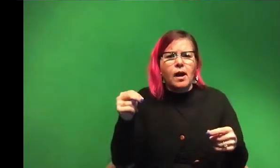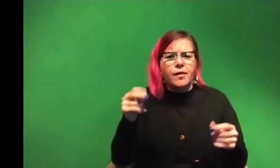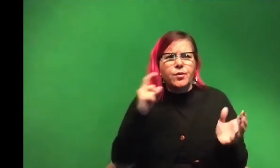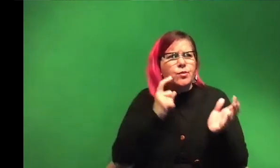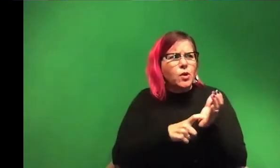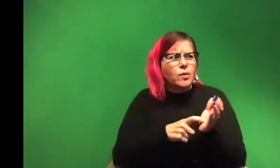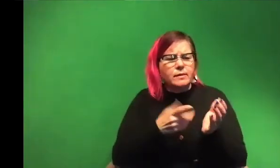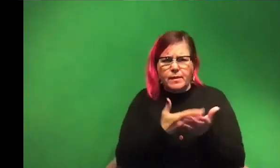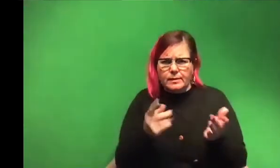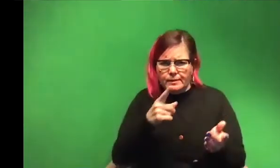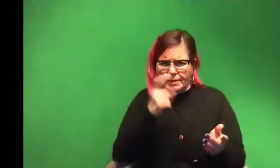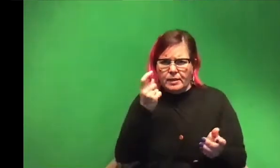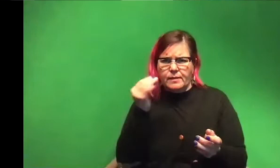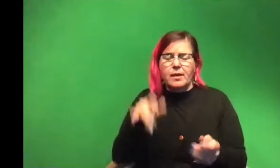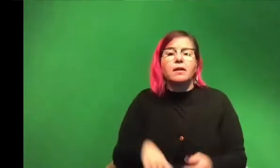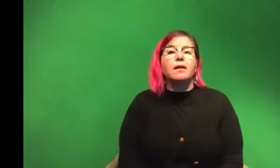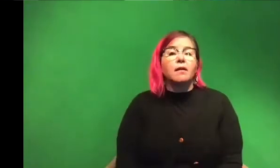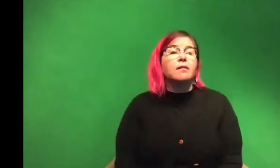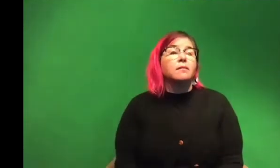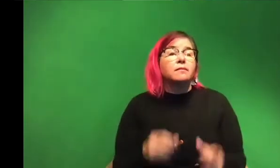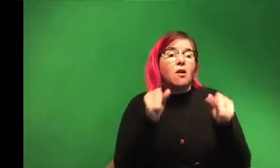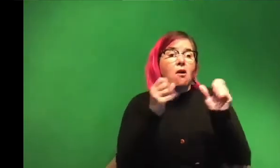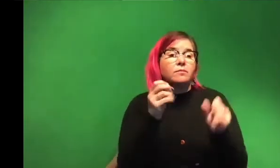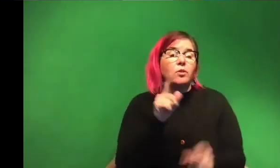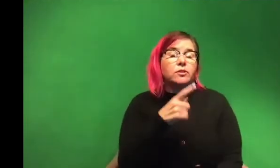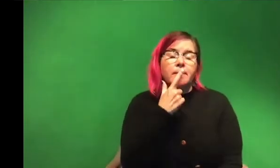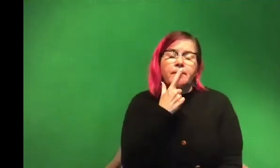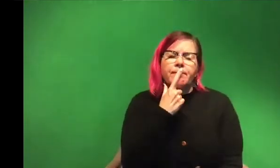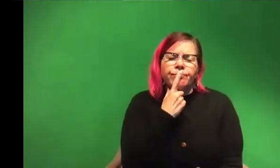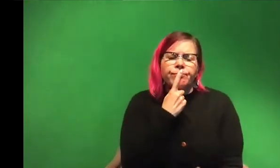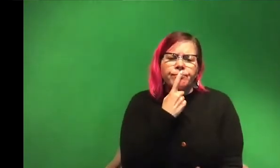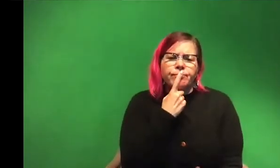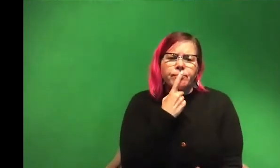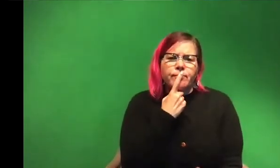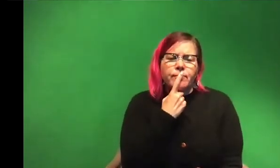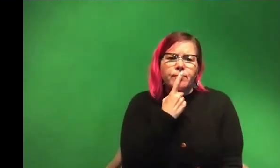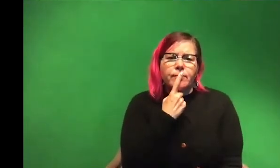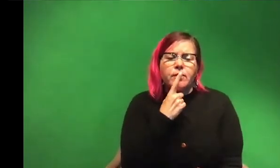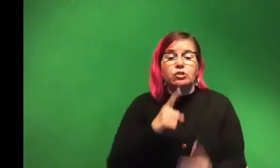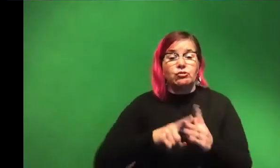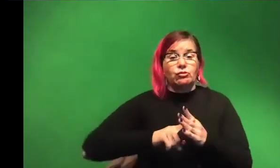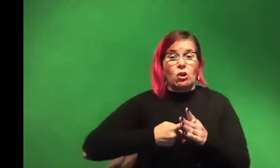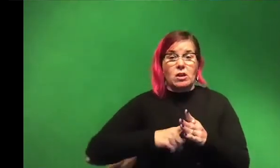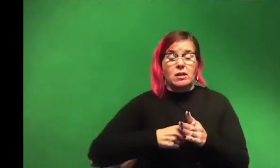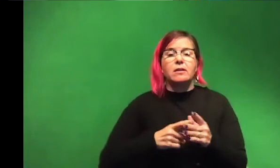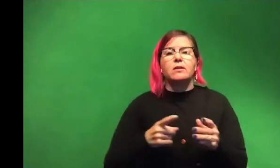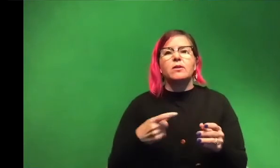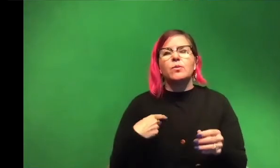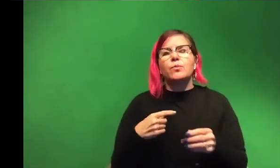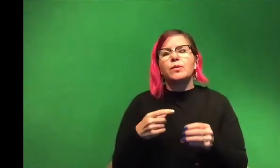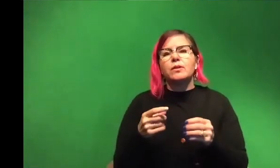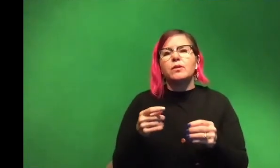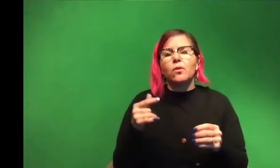because of that? So that's an awesome question. As far as starting out or basically maintaining hover in the